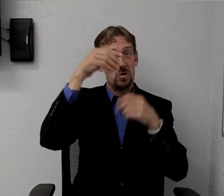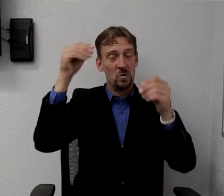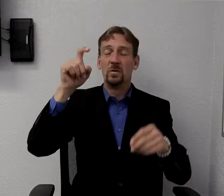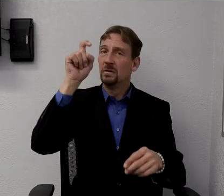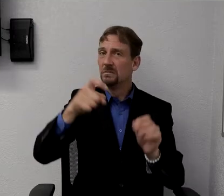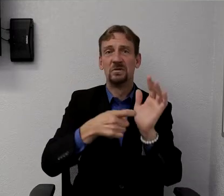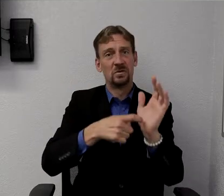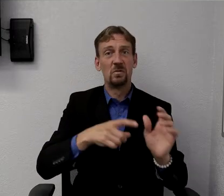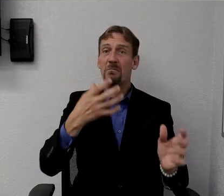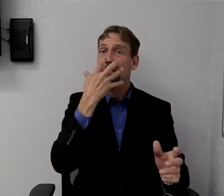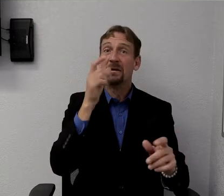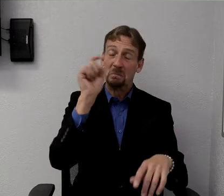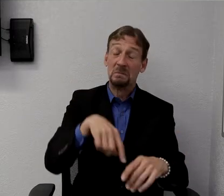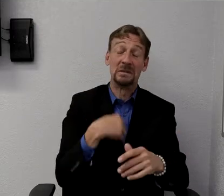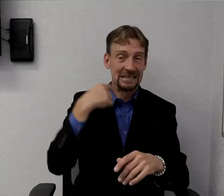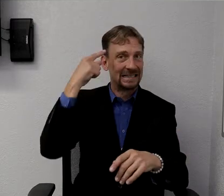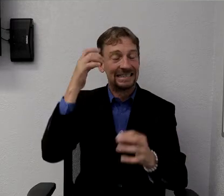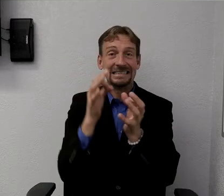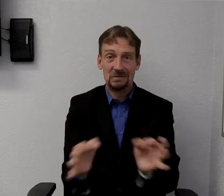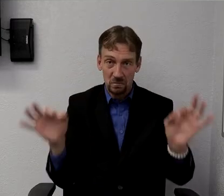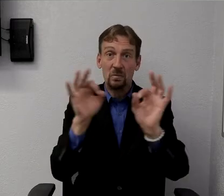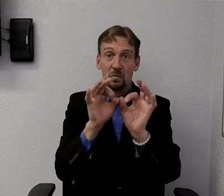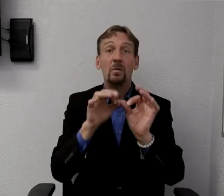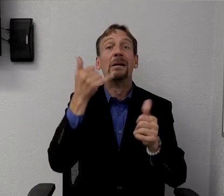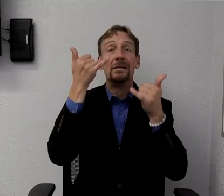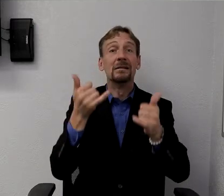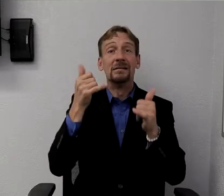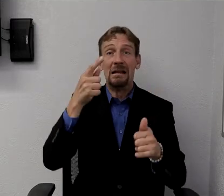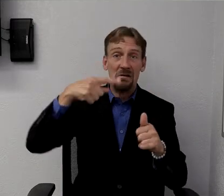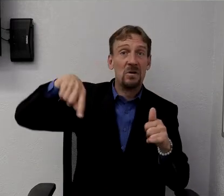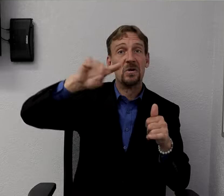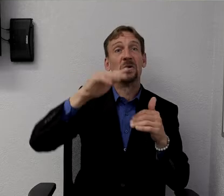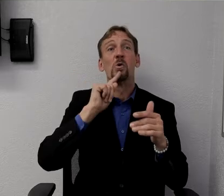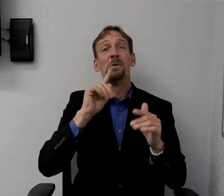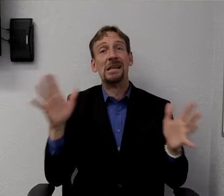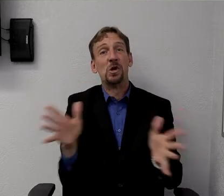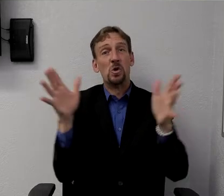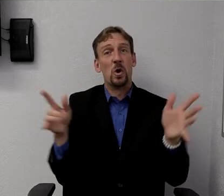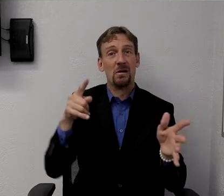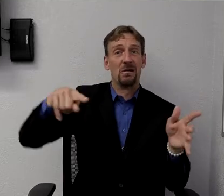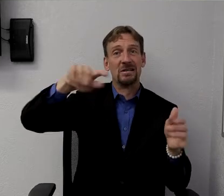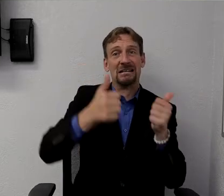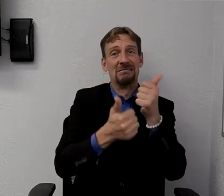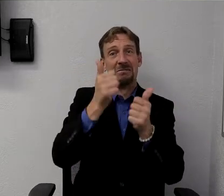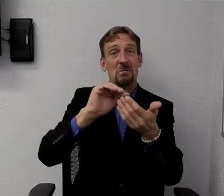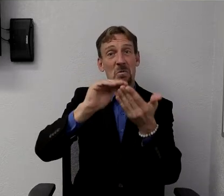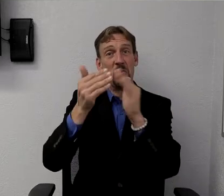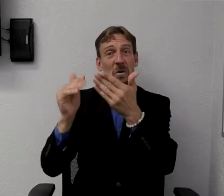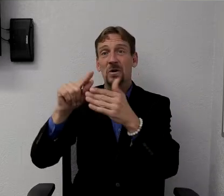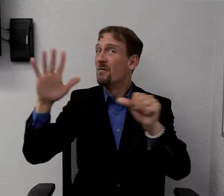are now strongly encouraging entire communities to wear masks. And again, it's not so much to